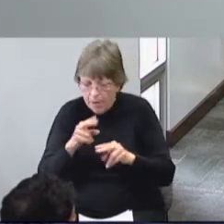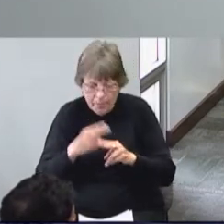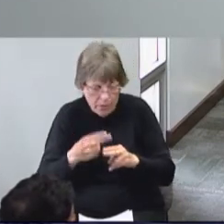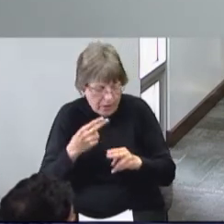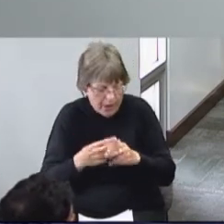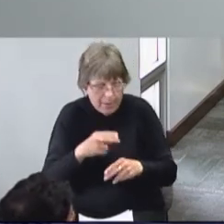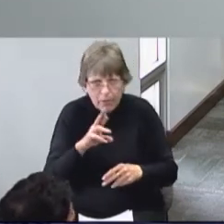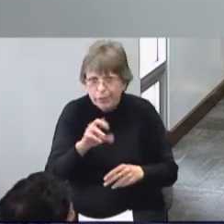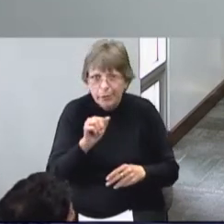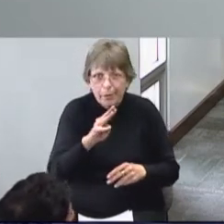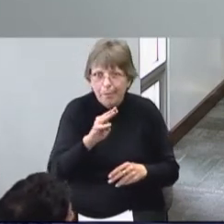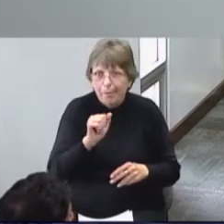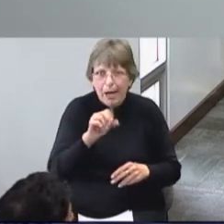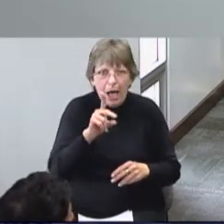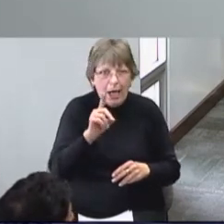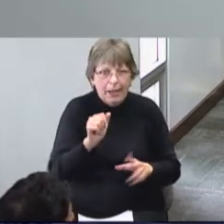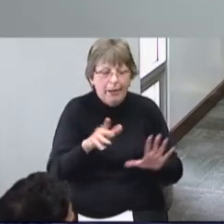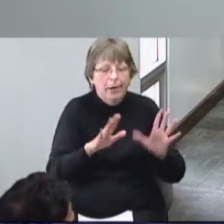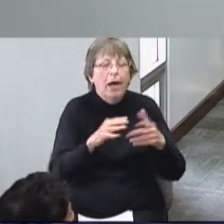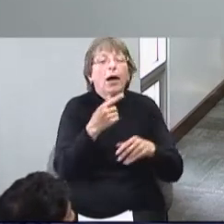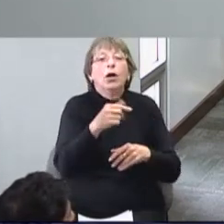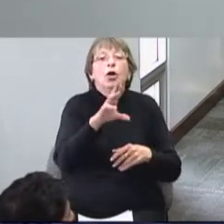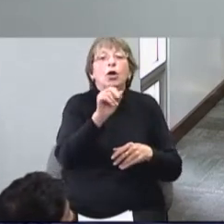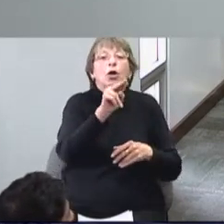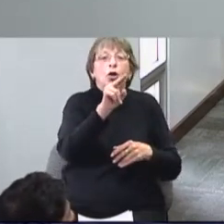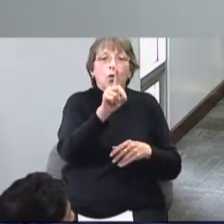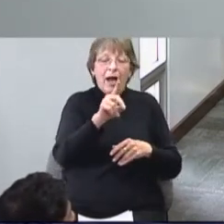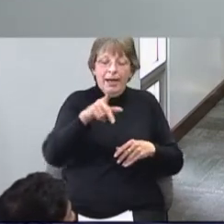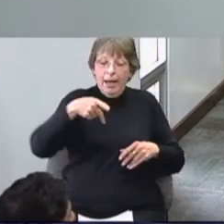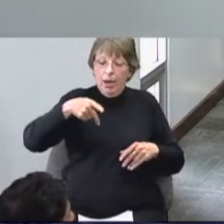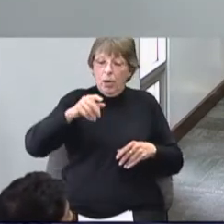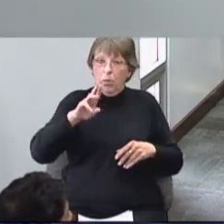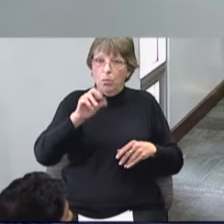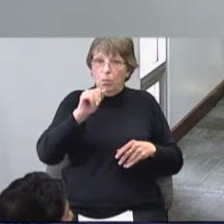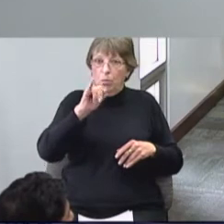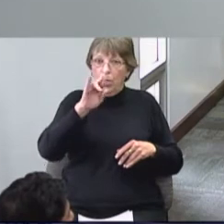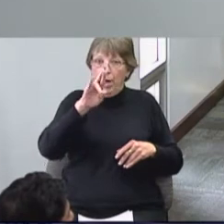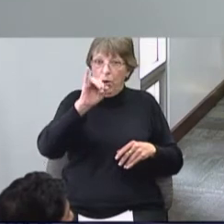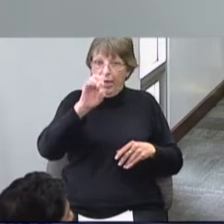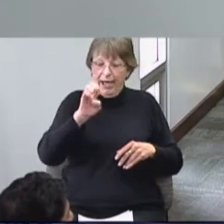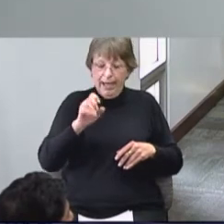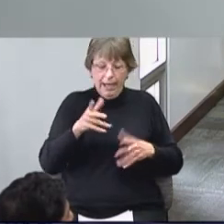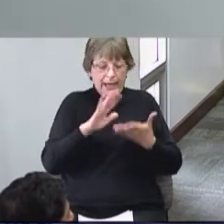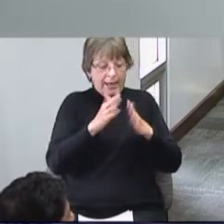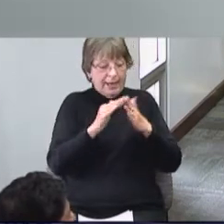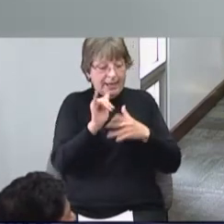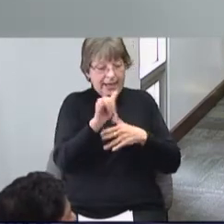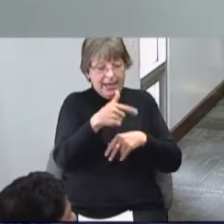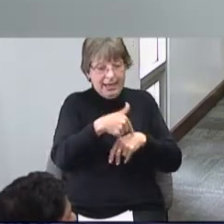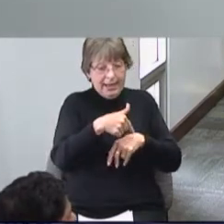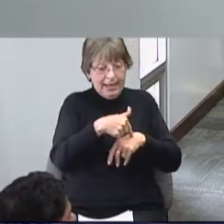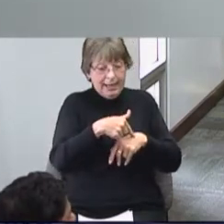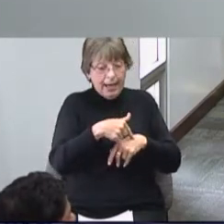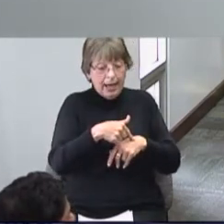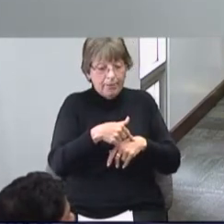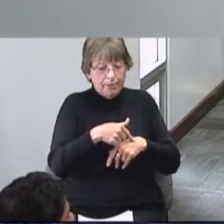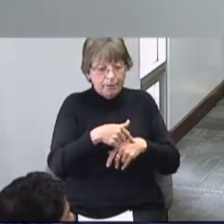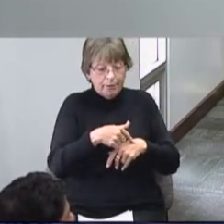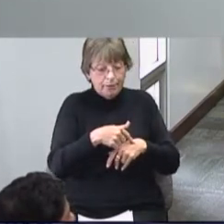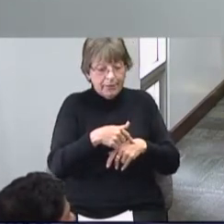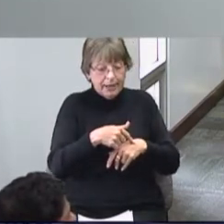was a Ramada, the Grand Prairie. The city at that time added, actually back in